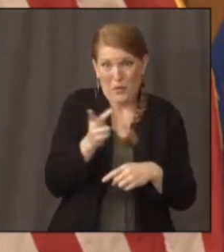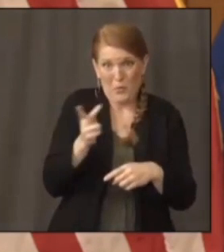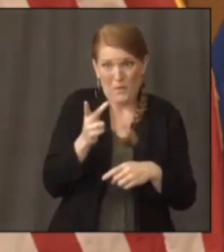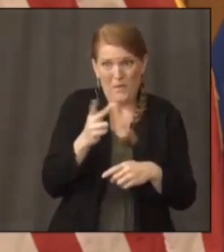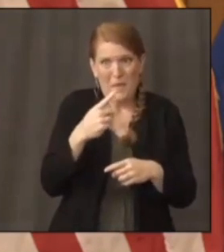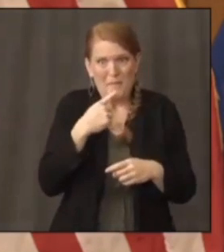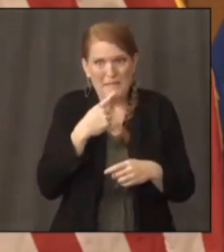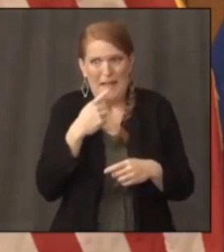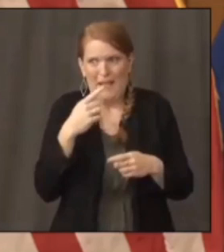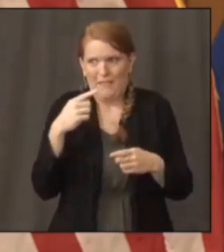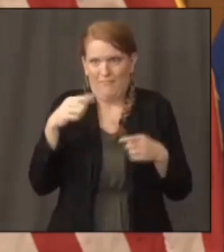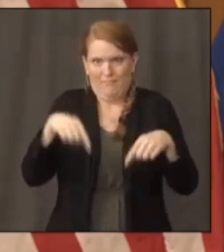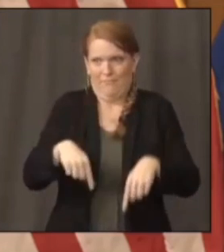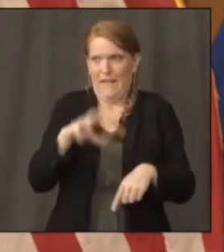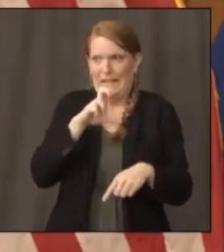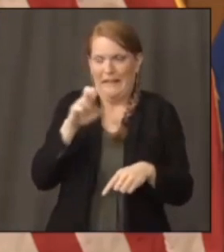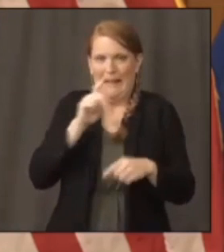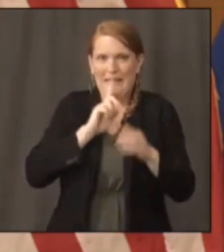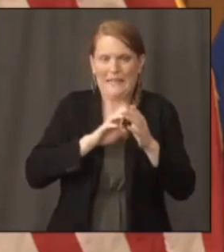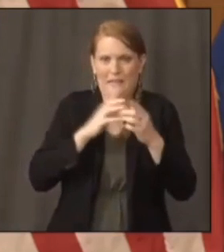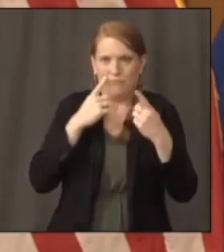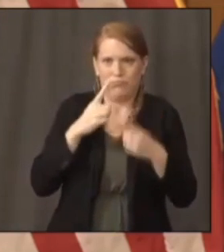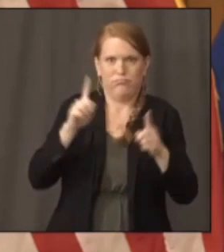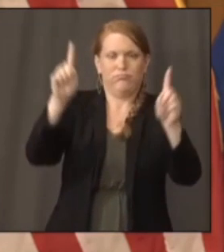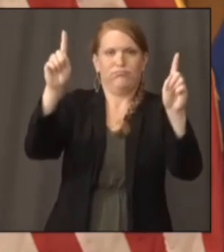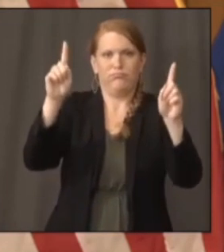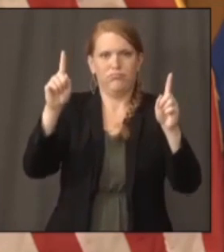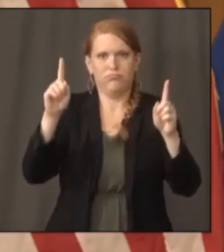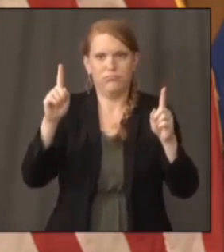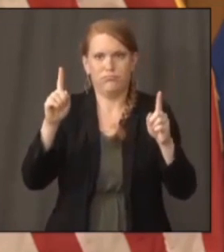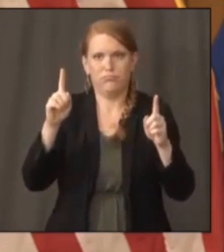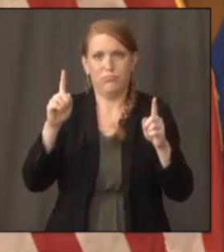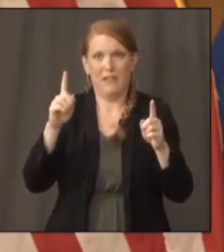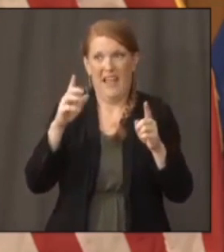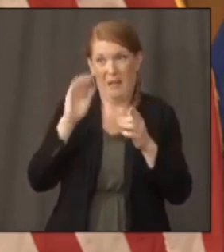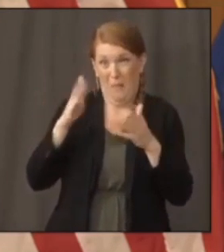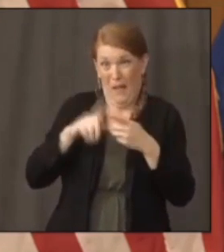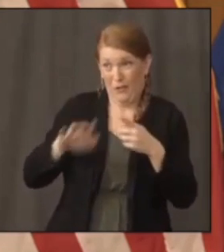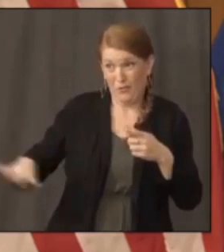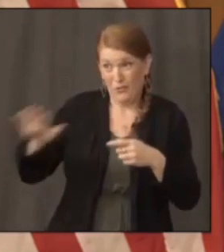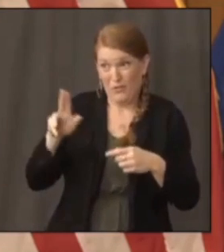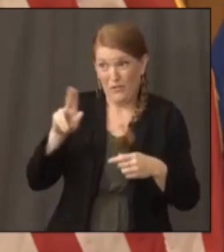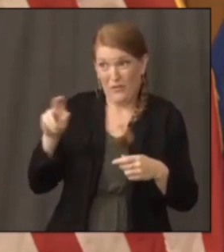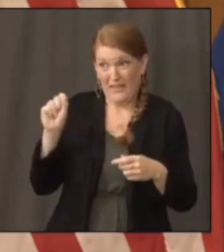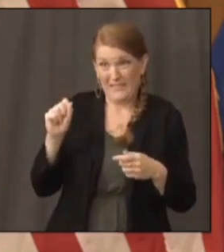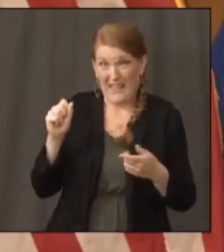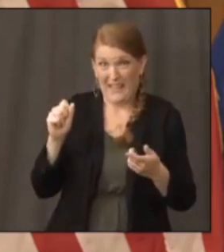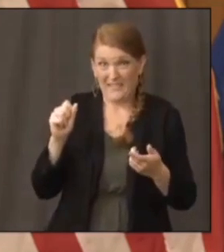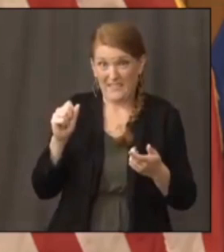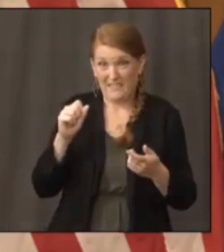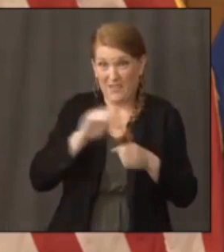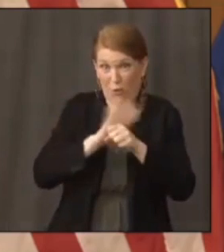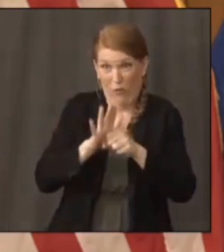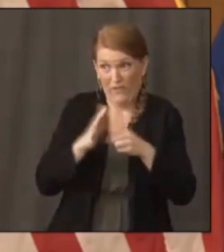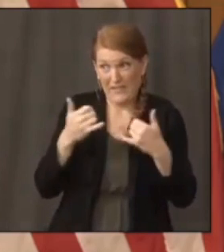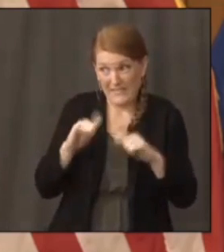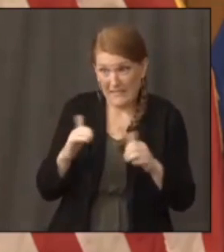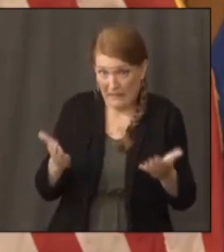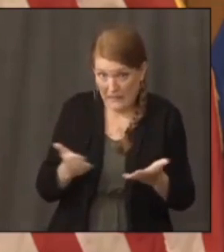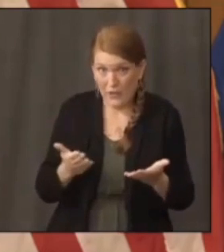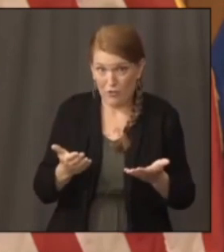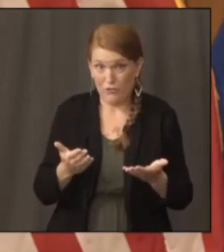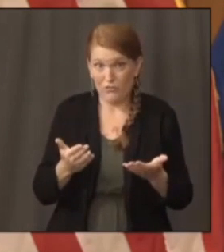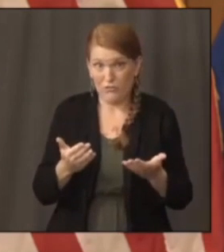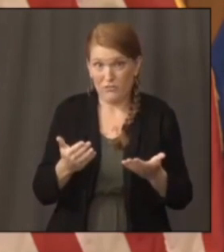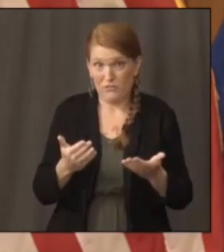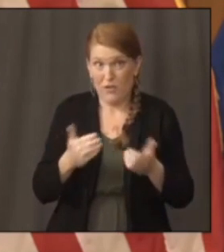Connecticut are succeeding, and we're seeing what is going on across the country. This virus is still here. It is still prevalent here. Without